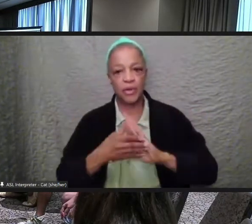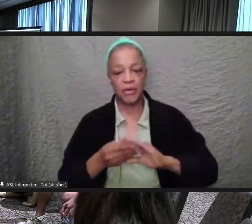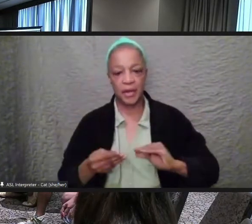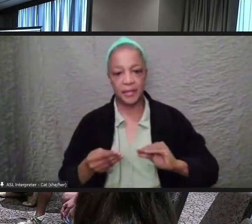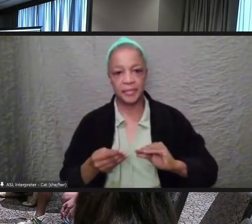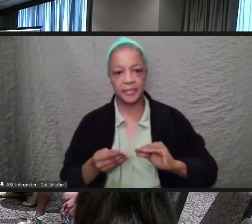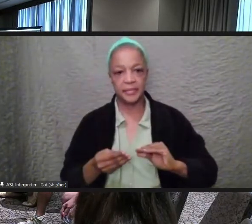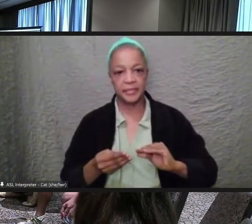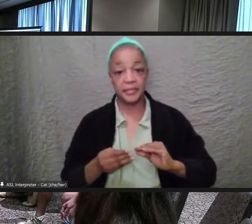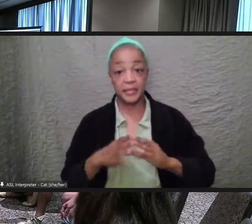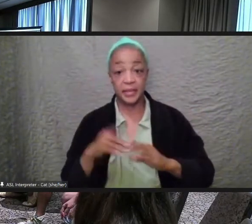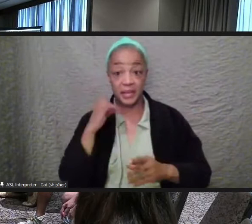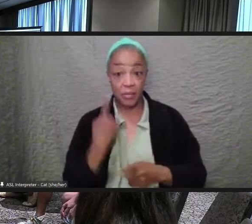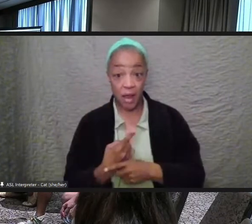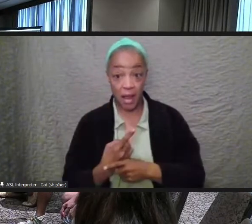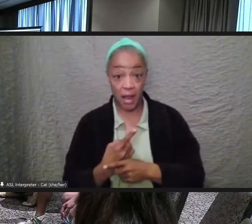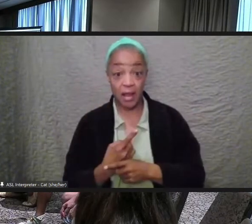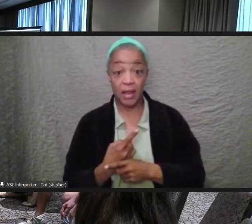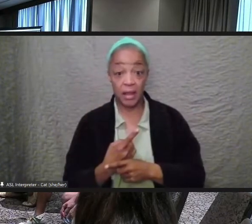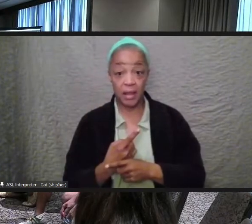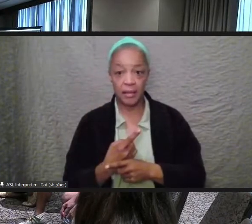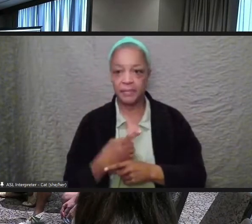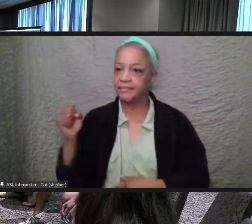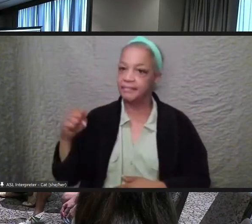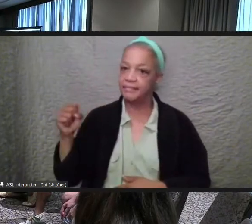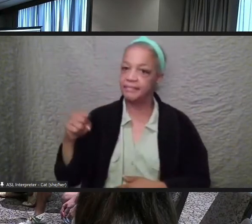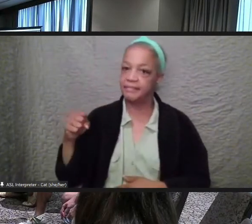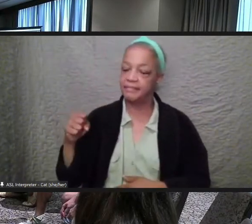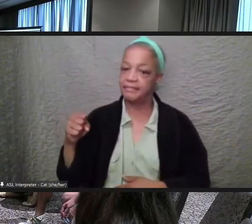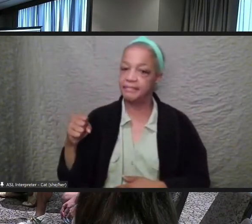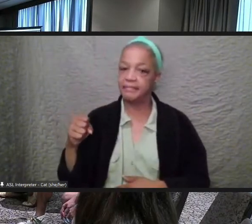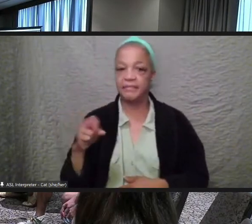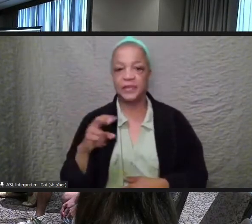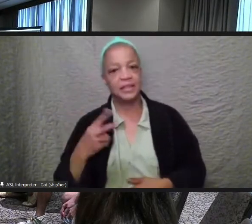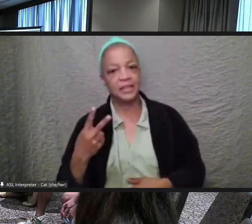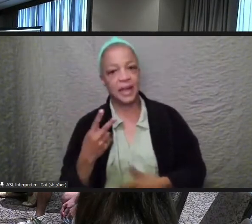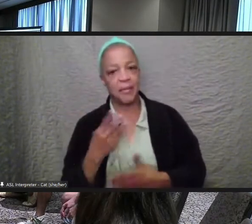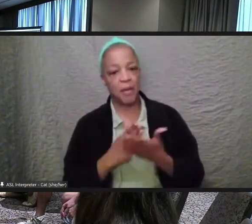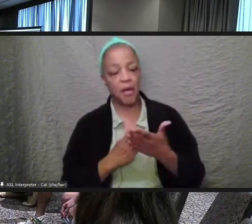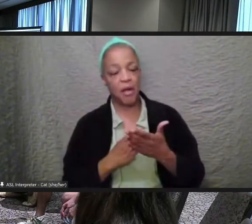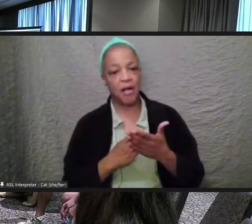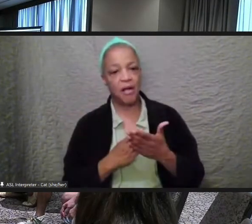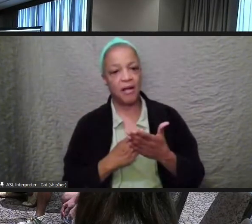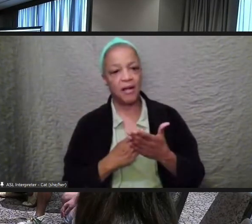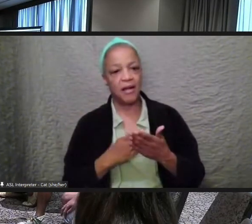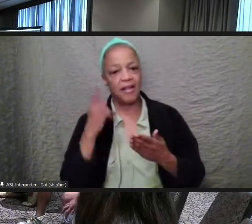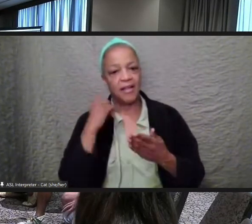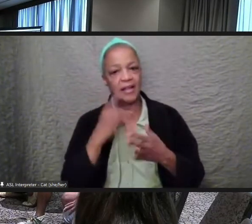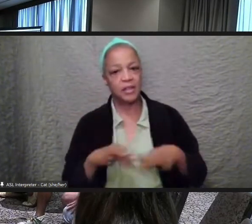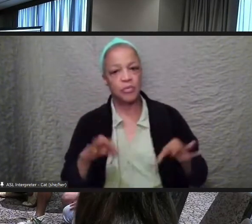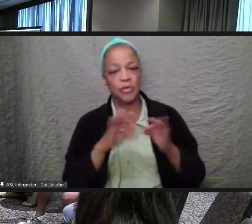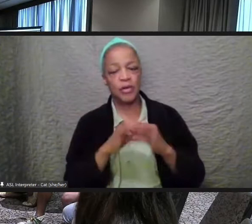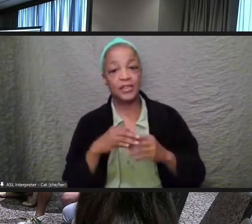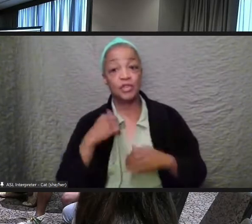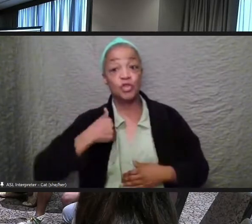that sound about right? Yeah. And the second thing, I think, is transportation.